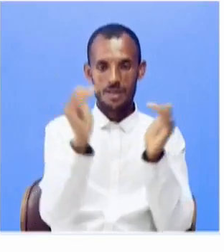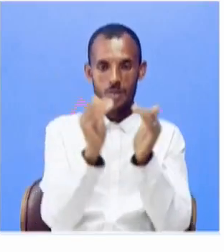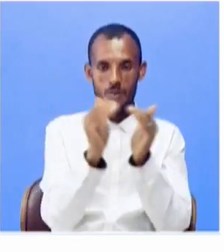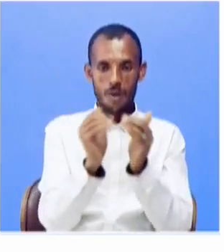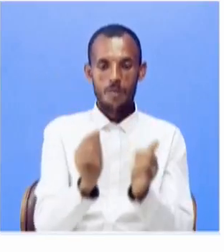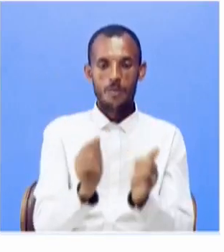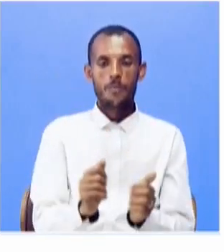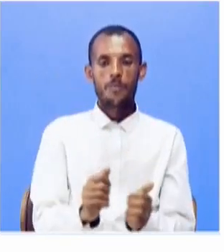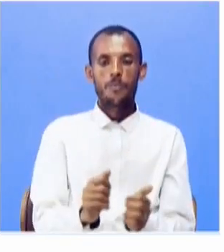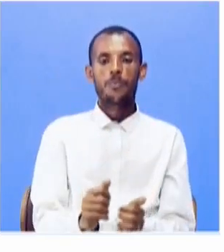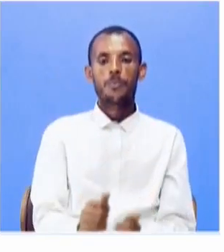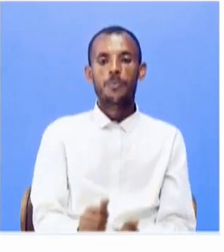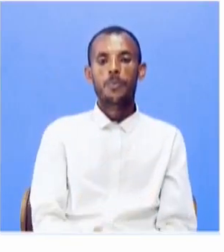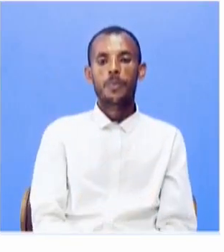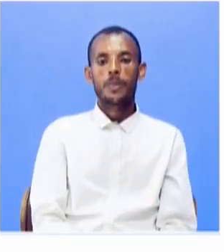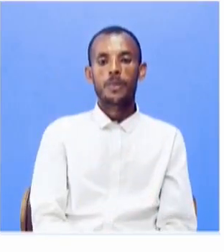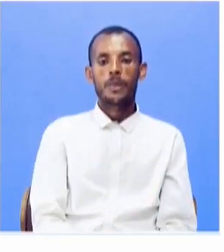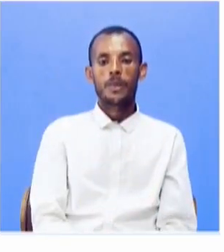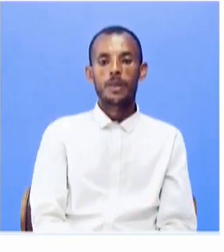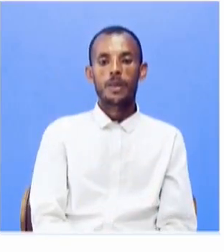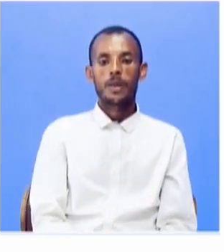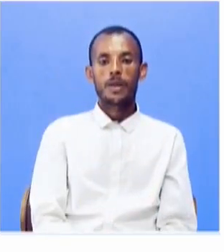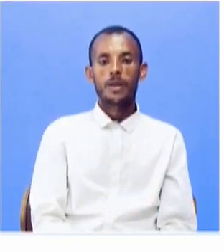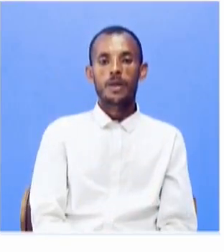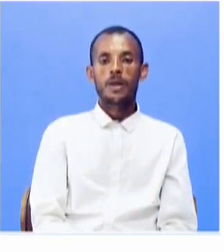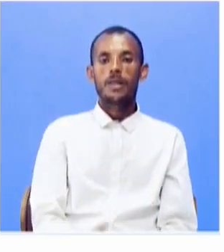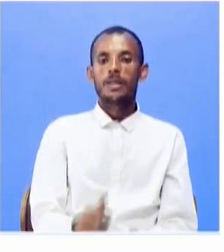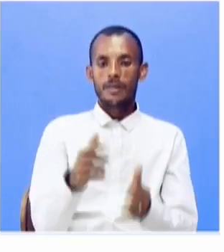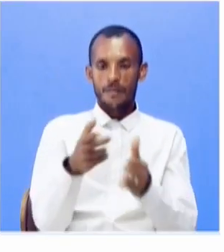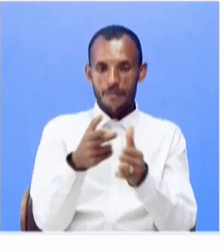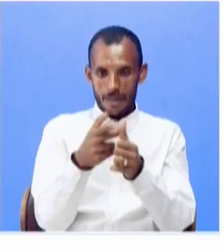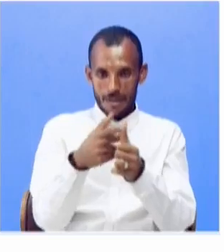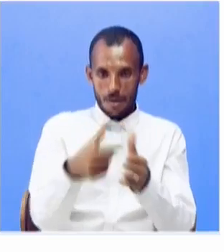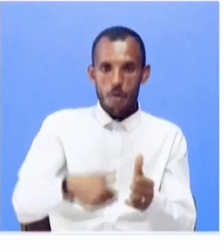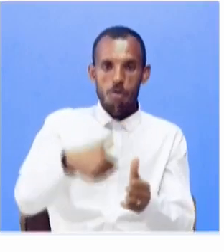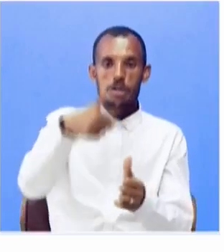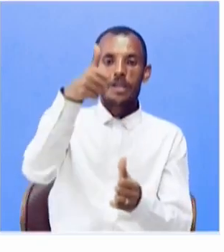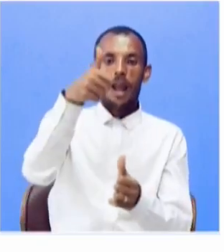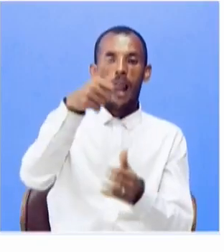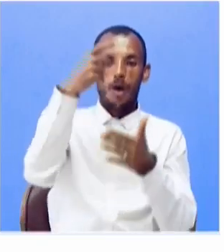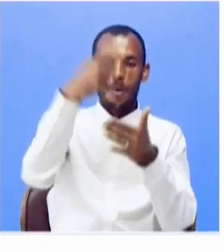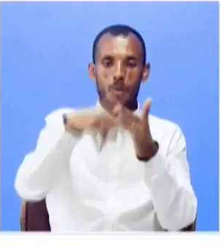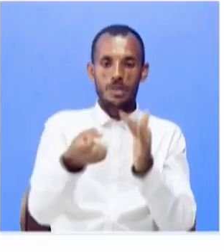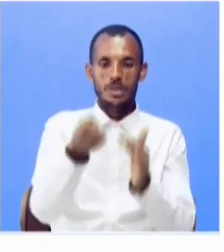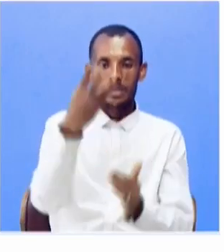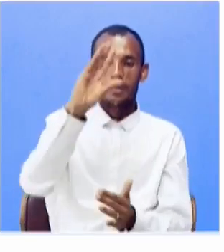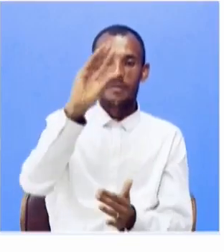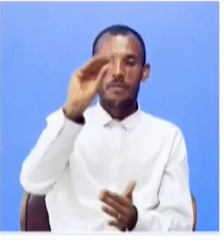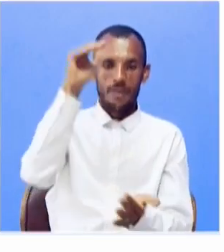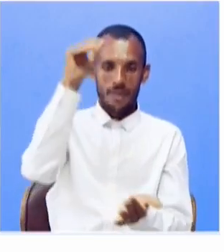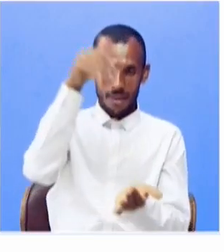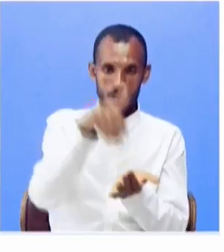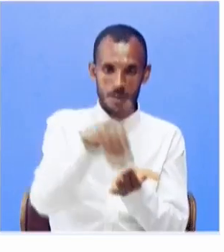will be equal to the original cost without watt is this